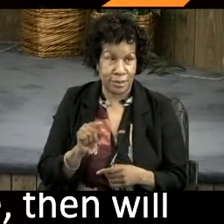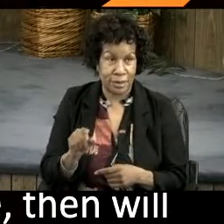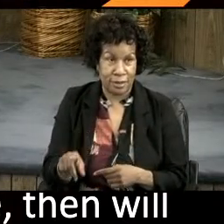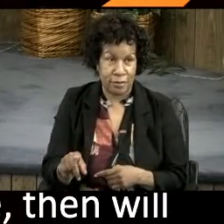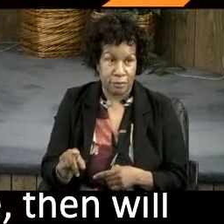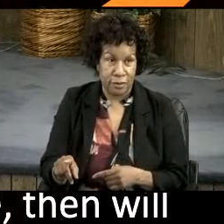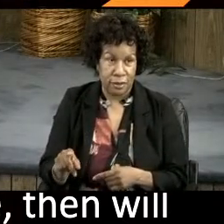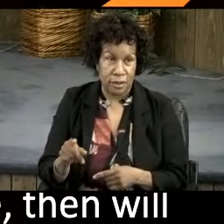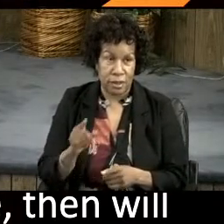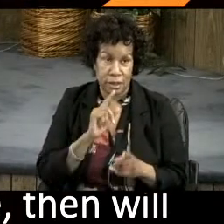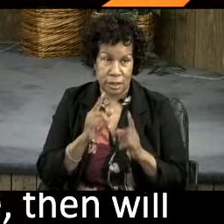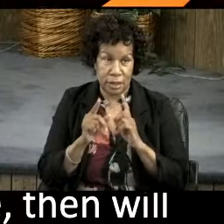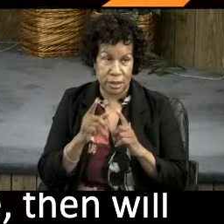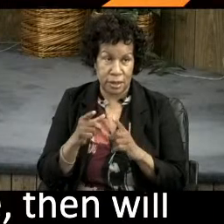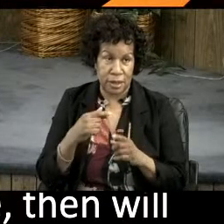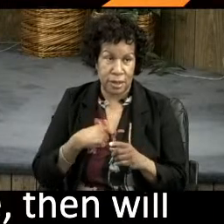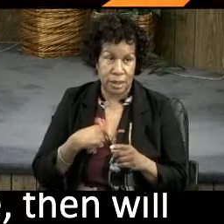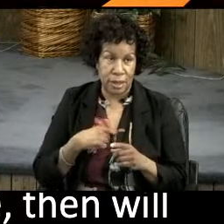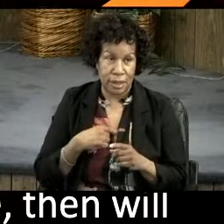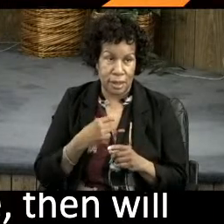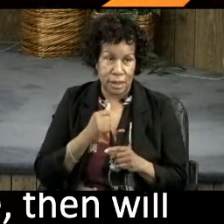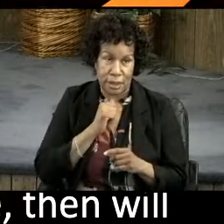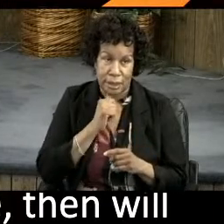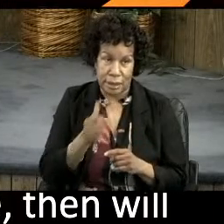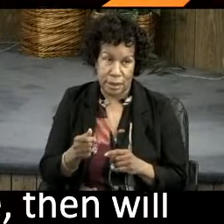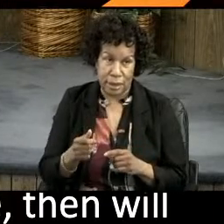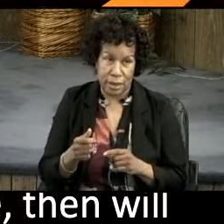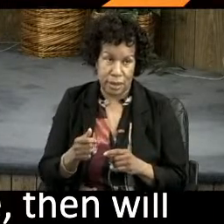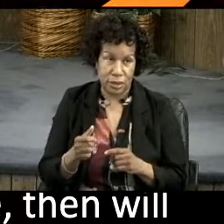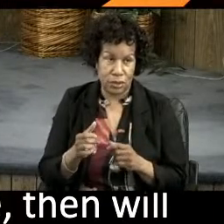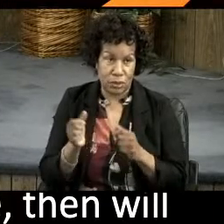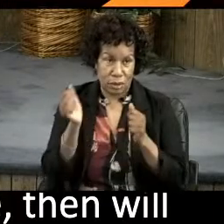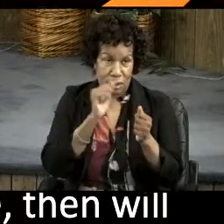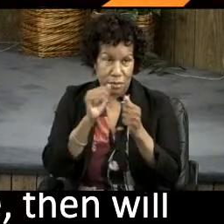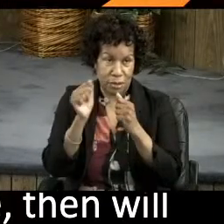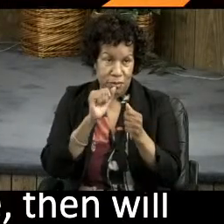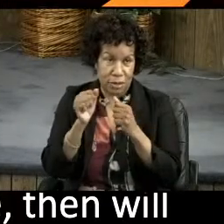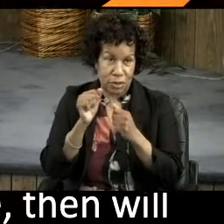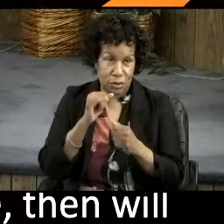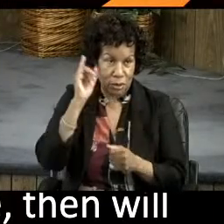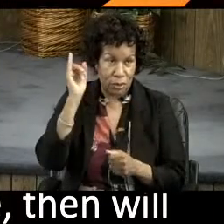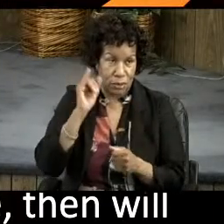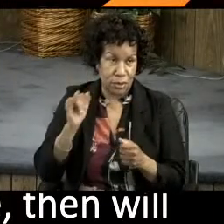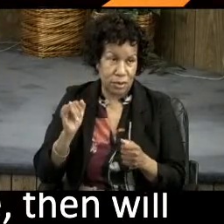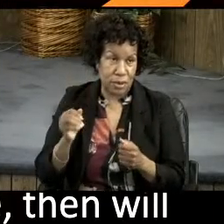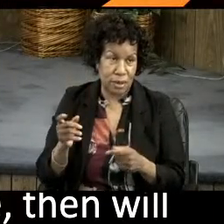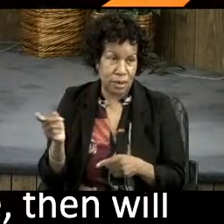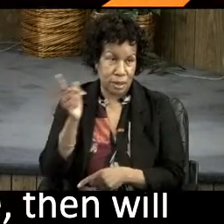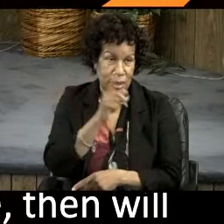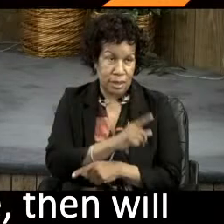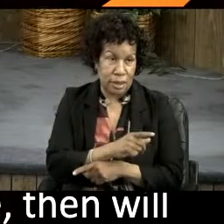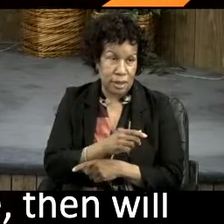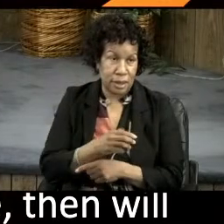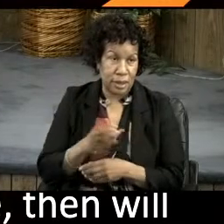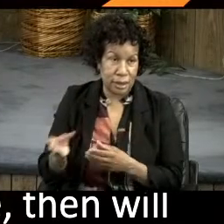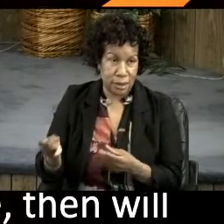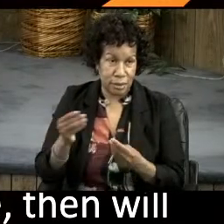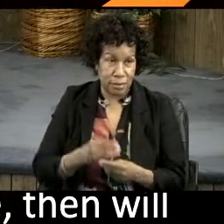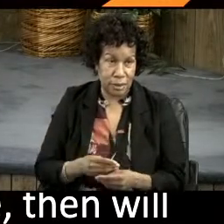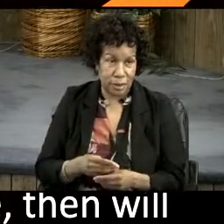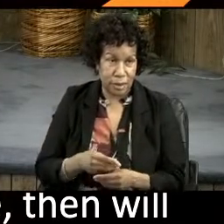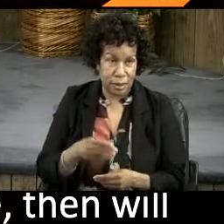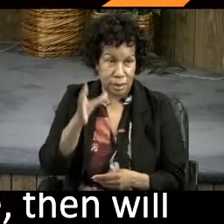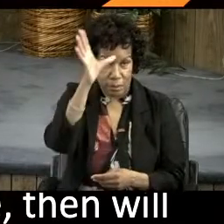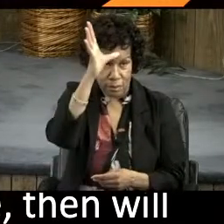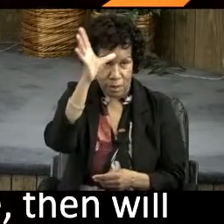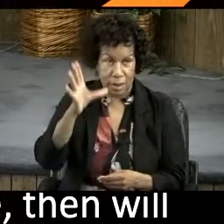verse 10. And the Philistine said, I defy the armies of Israel this day. Give me a